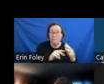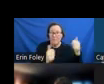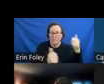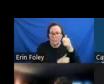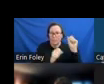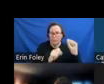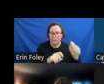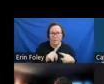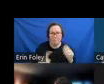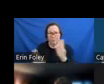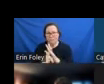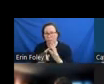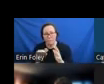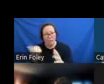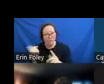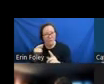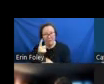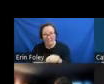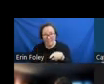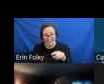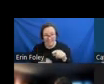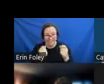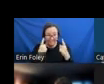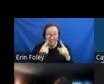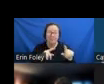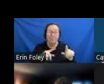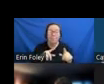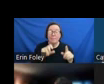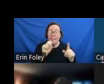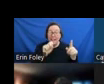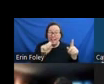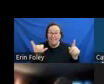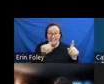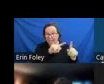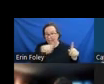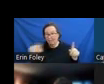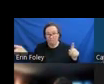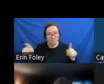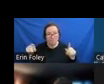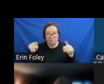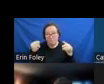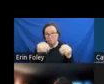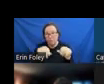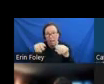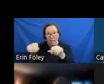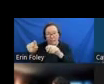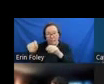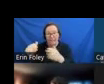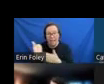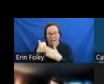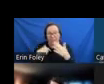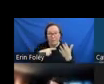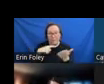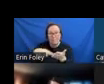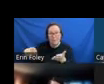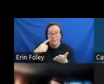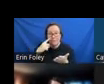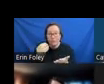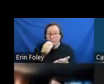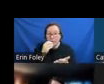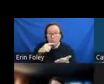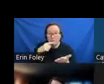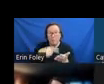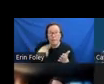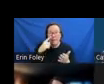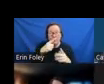that purpose. So, for example, SSI appears in all 3 columns, but Section 8 only appears in the